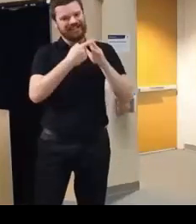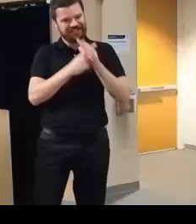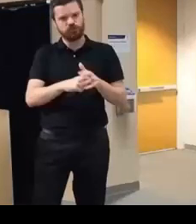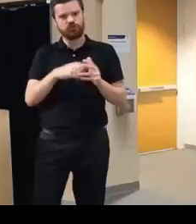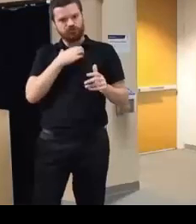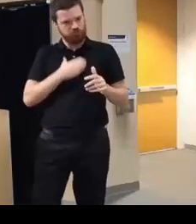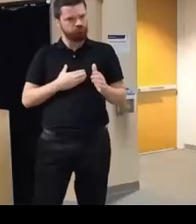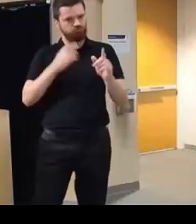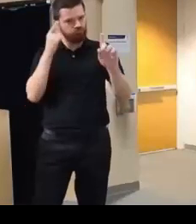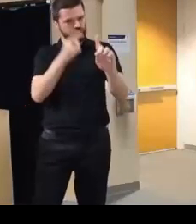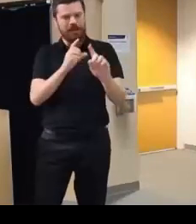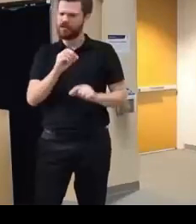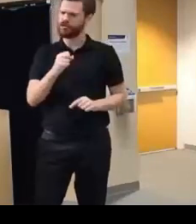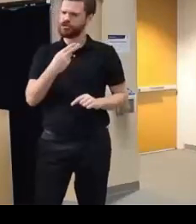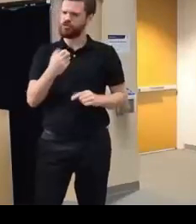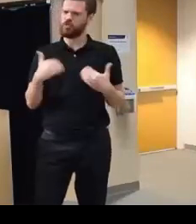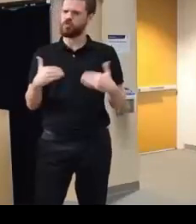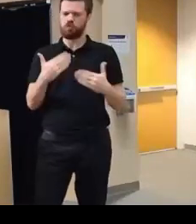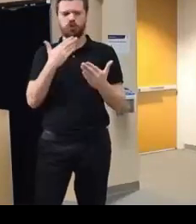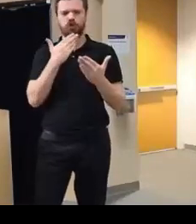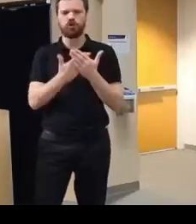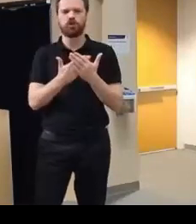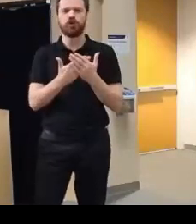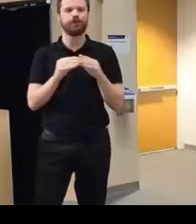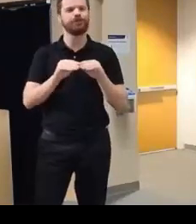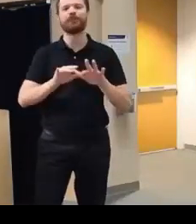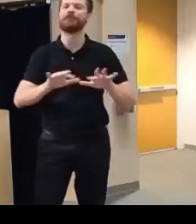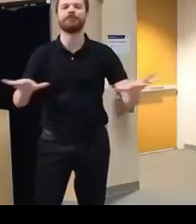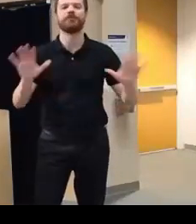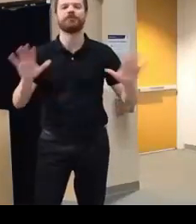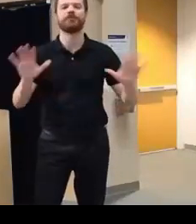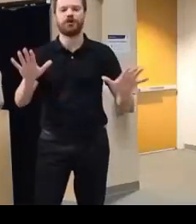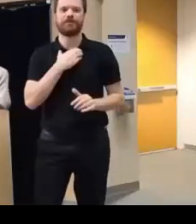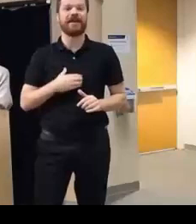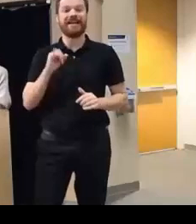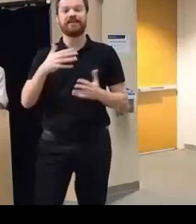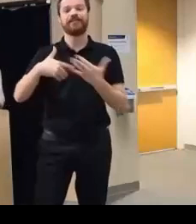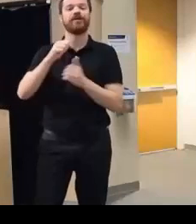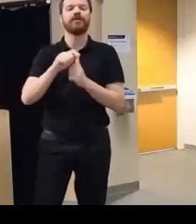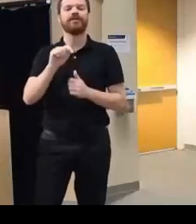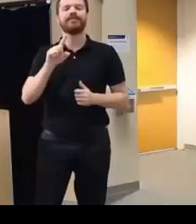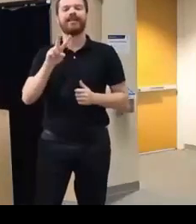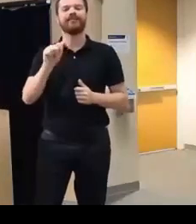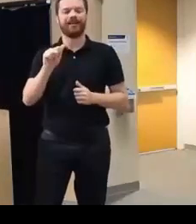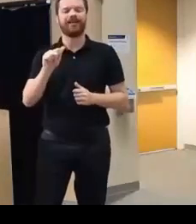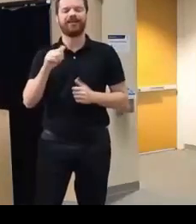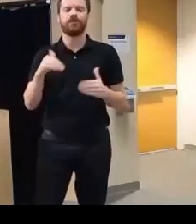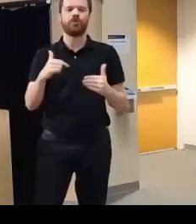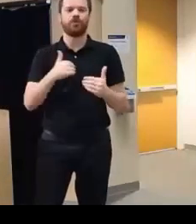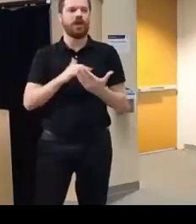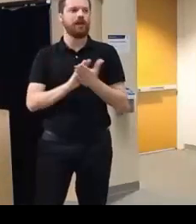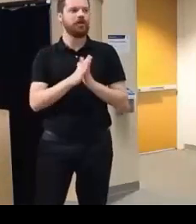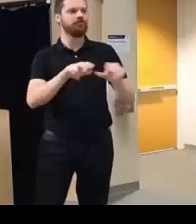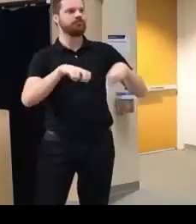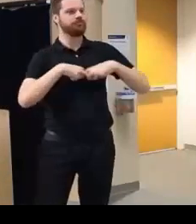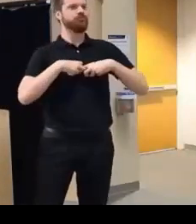And she's very good at being contagious with her passion, if you've ever hung out with Talva. And I've become very passionate